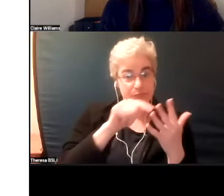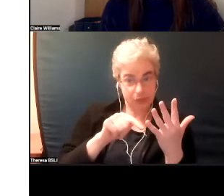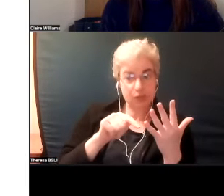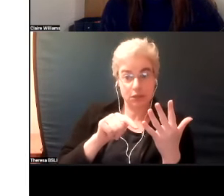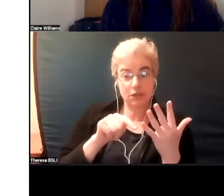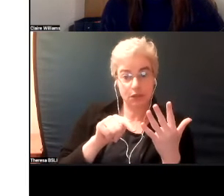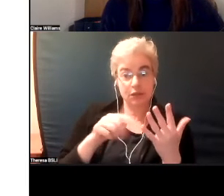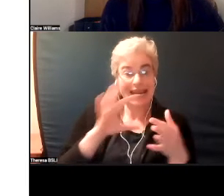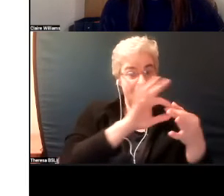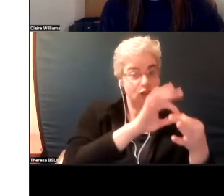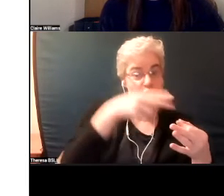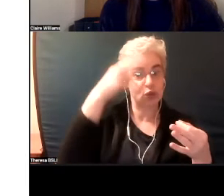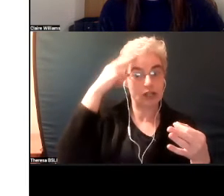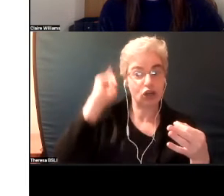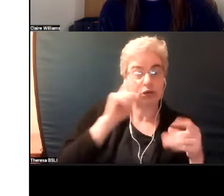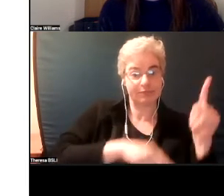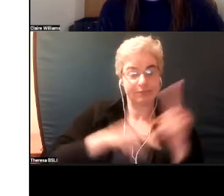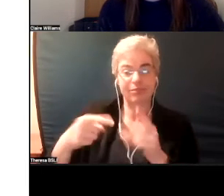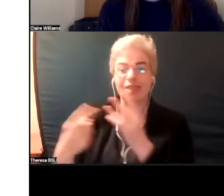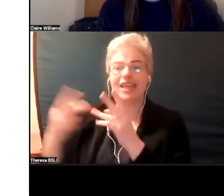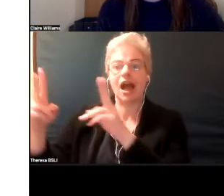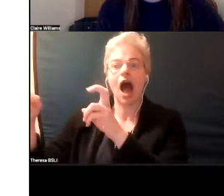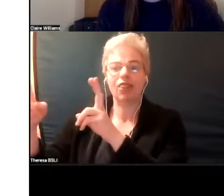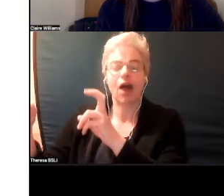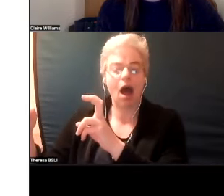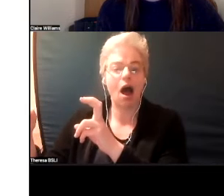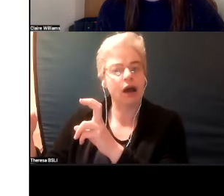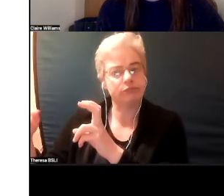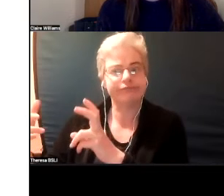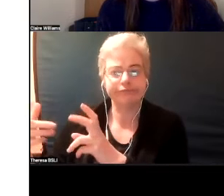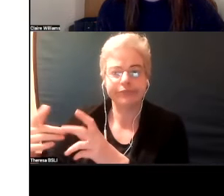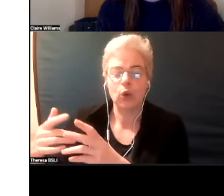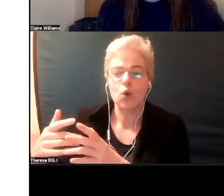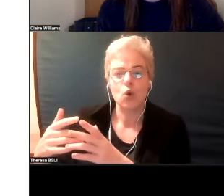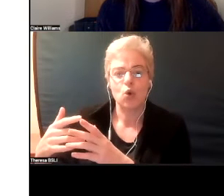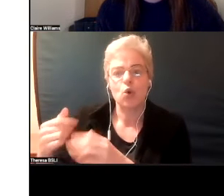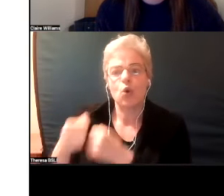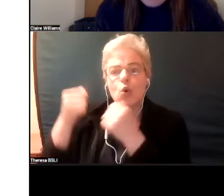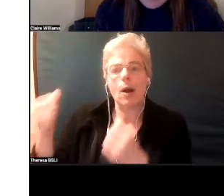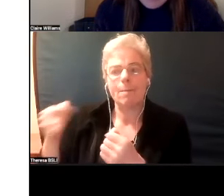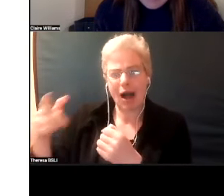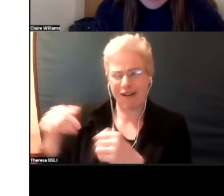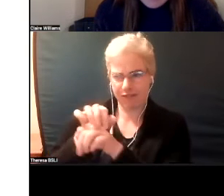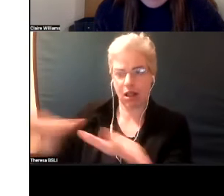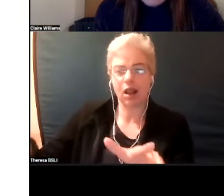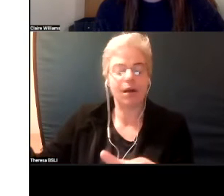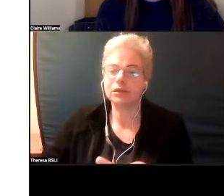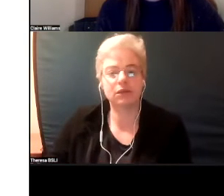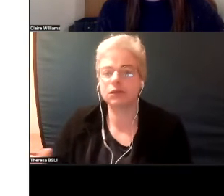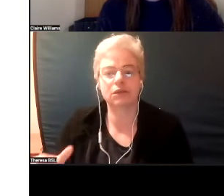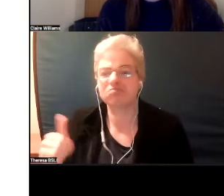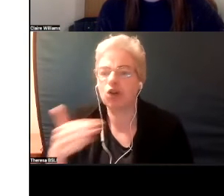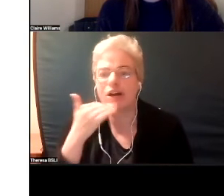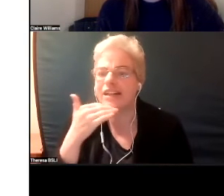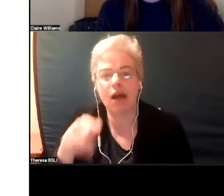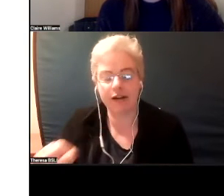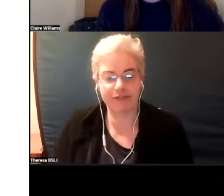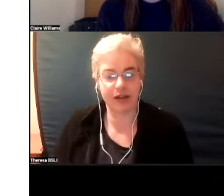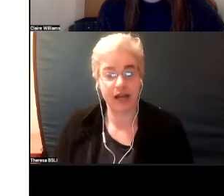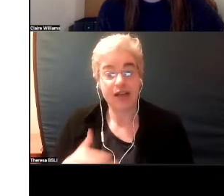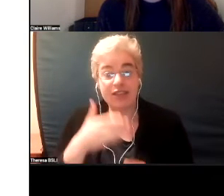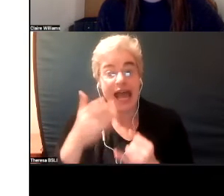allowing that other box is doing a lot of heavy lifting and is woefully inadequate. Perhaps at the end in the questions,